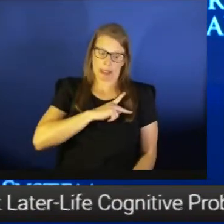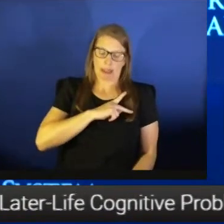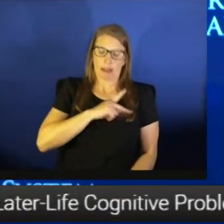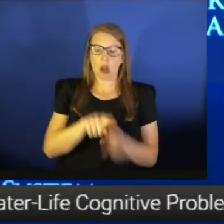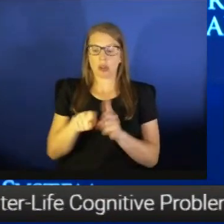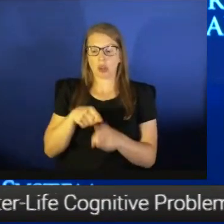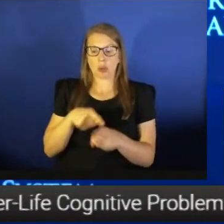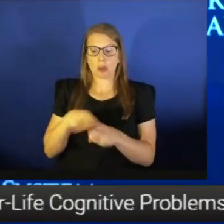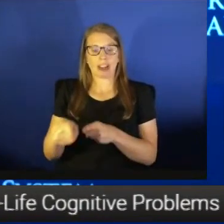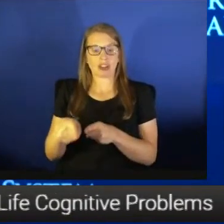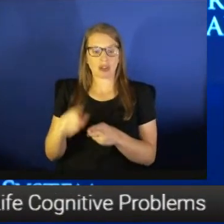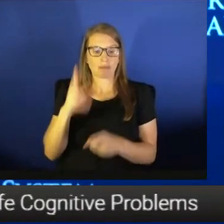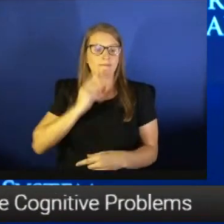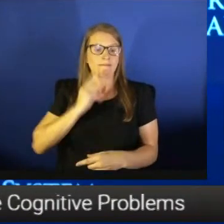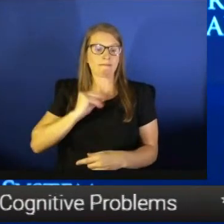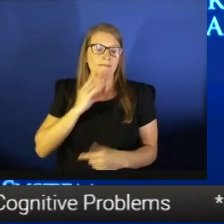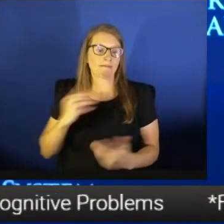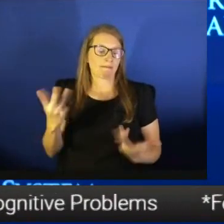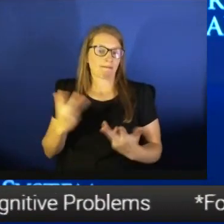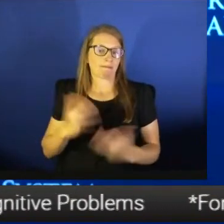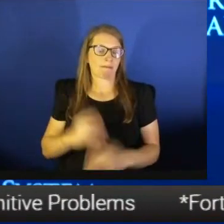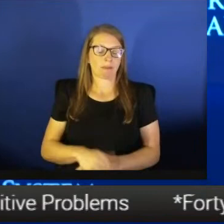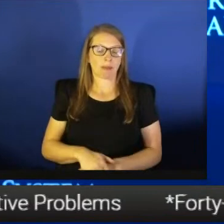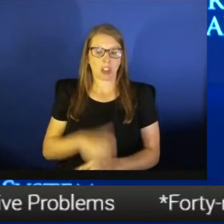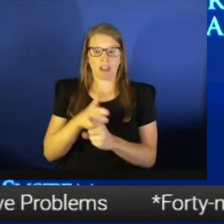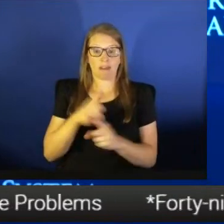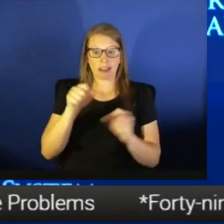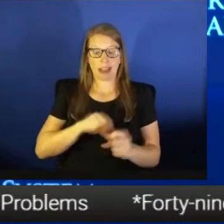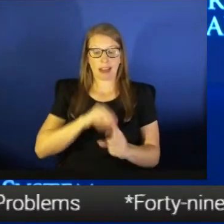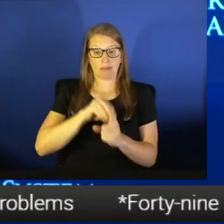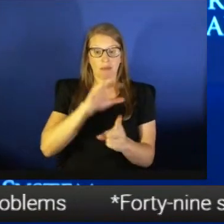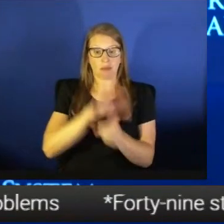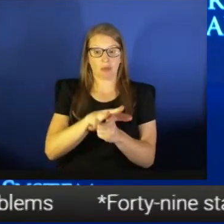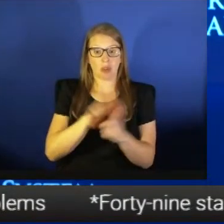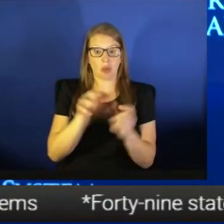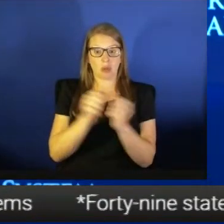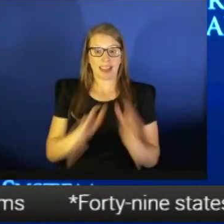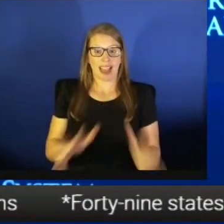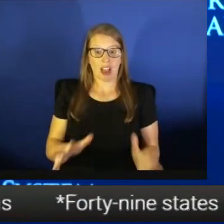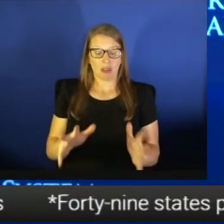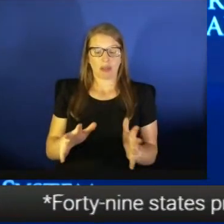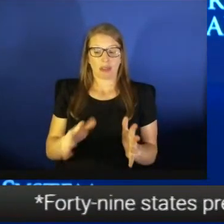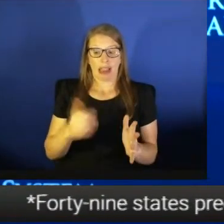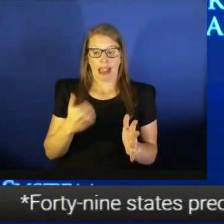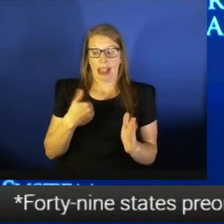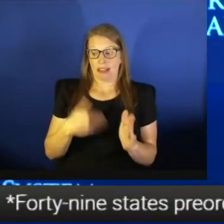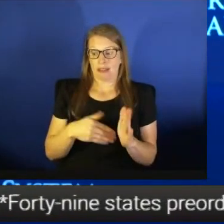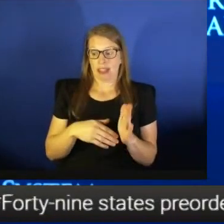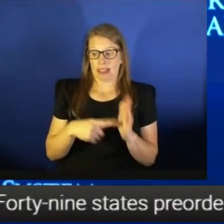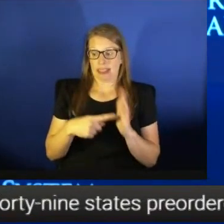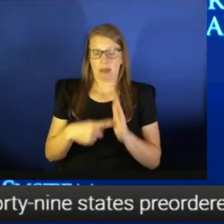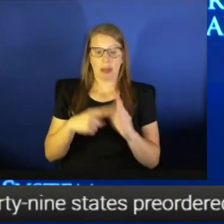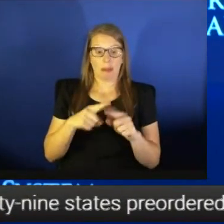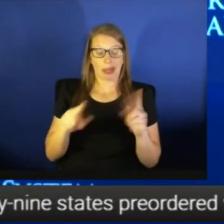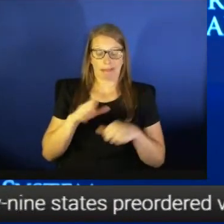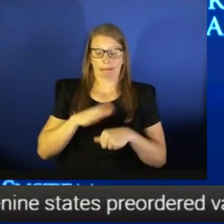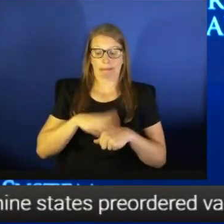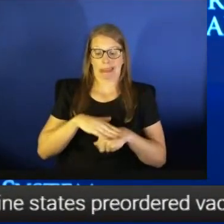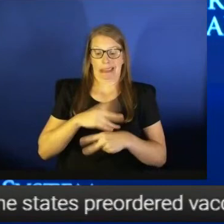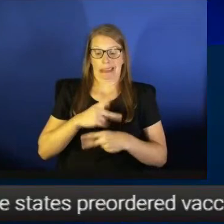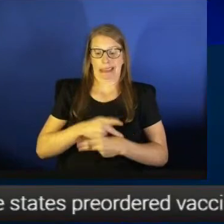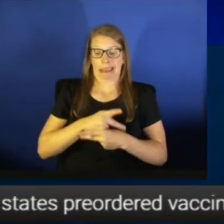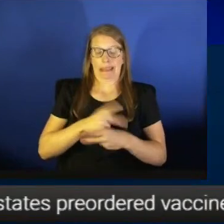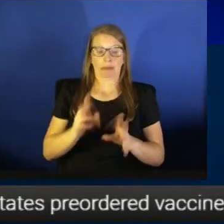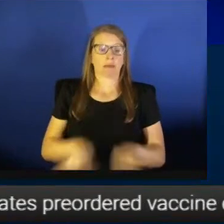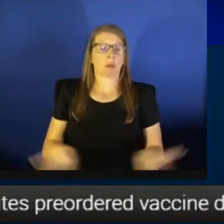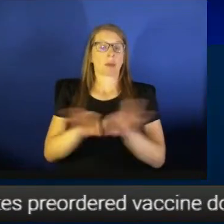experience is like you can get exposures without necessarily being affected, but having fair precautions is just so important. And